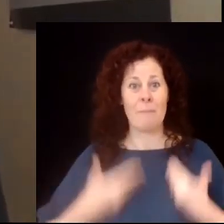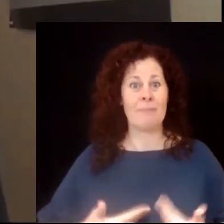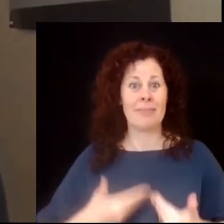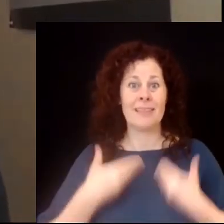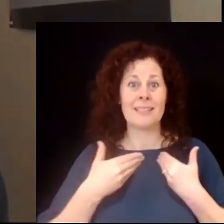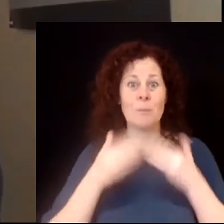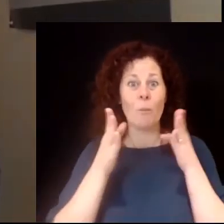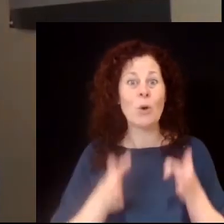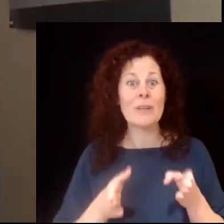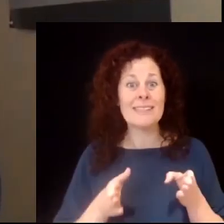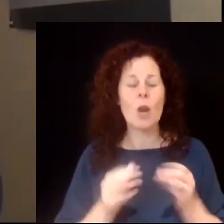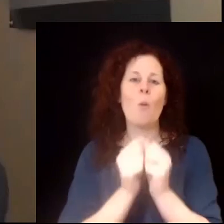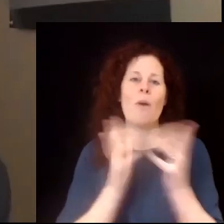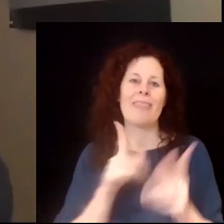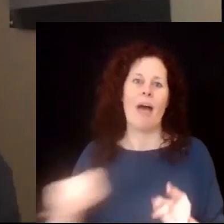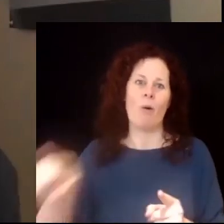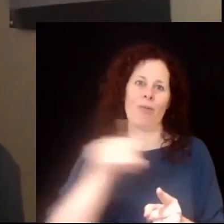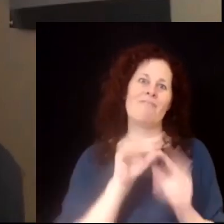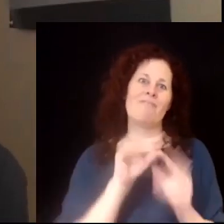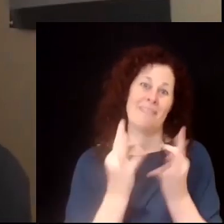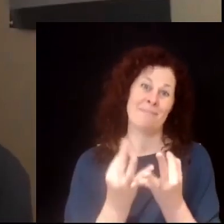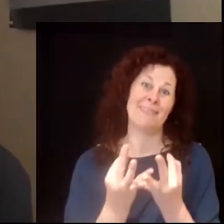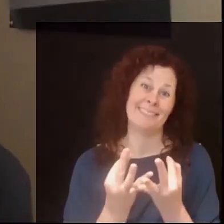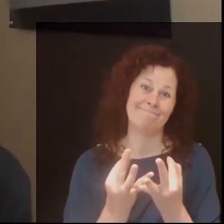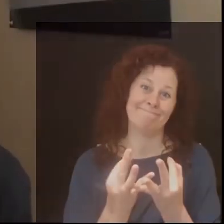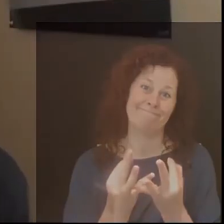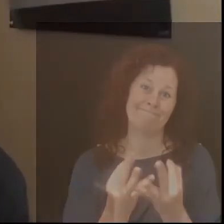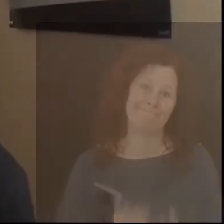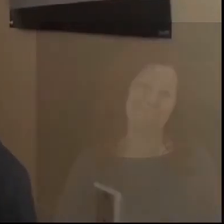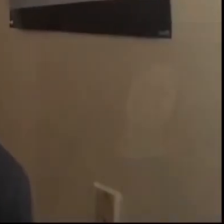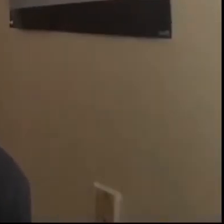be the person I am now had I not been invited to this family.